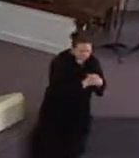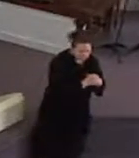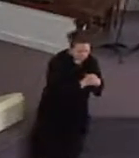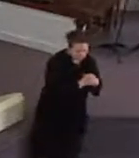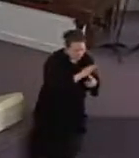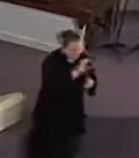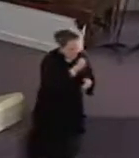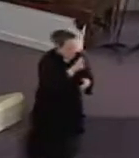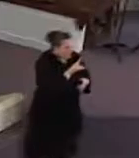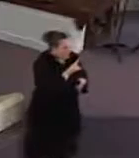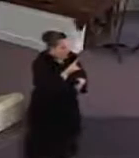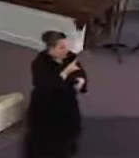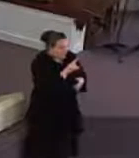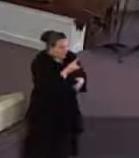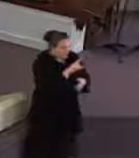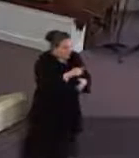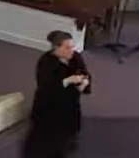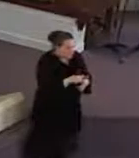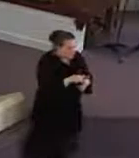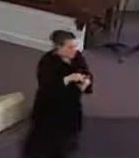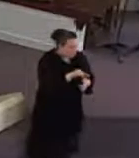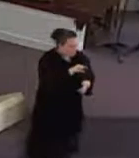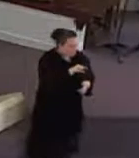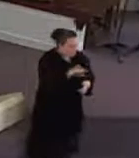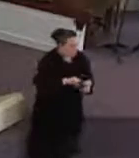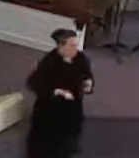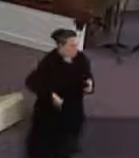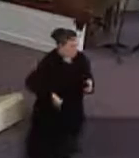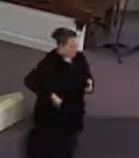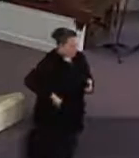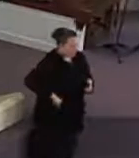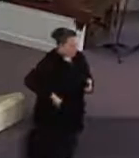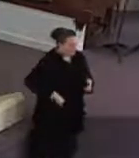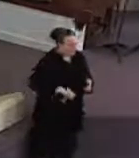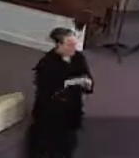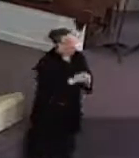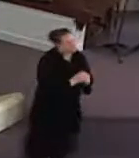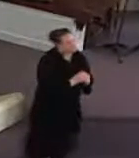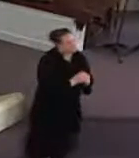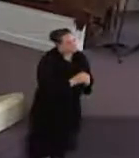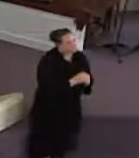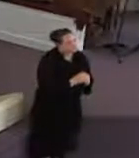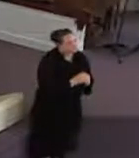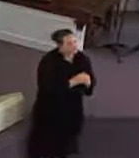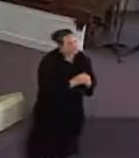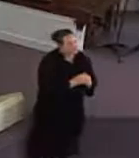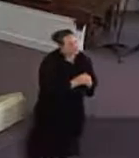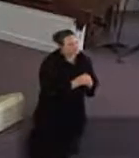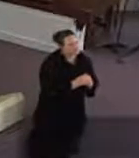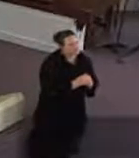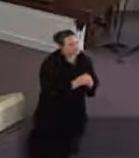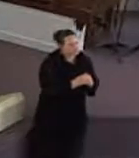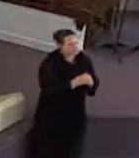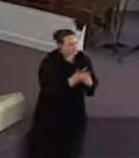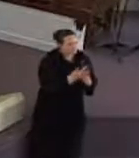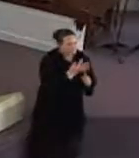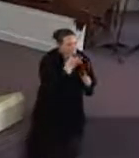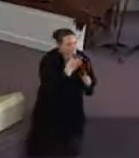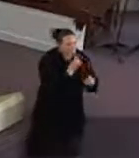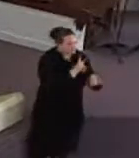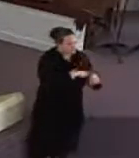Elizabeth I became Queen of England in 1558, her ascension marked a bitter time in the British and religious